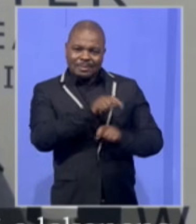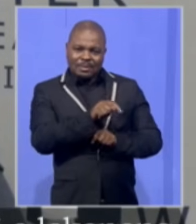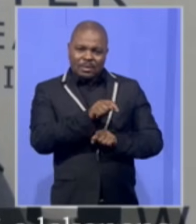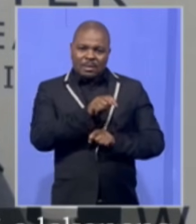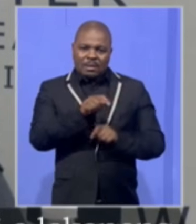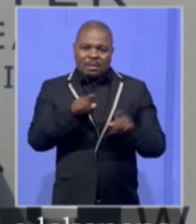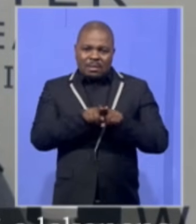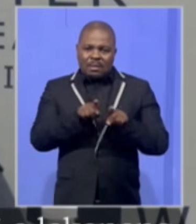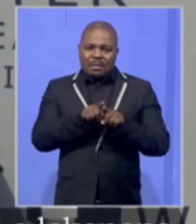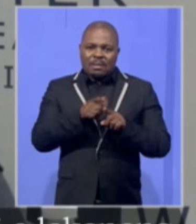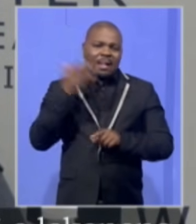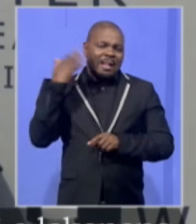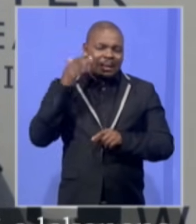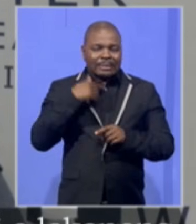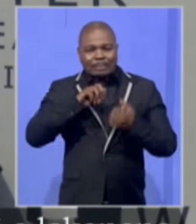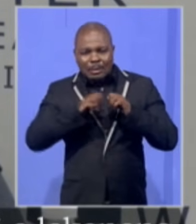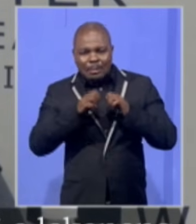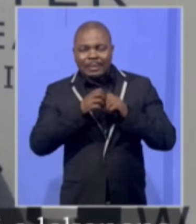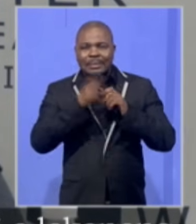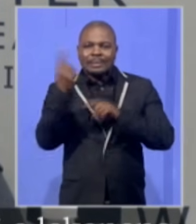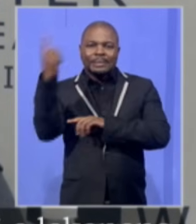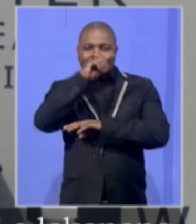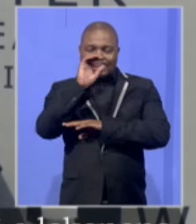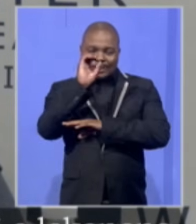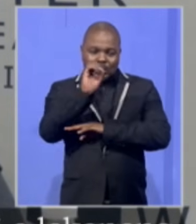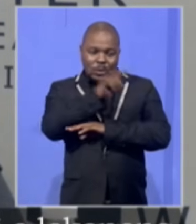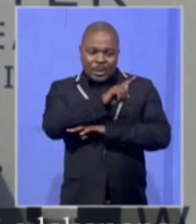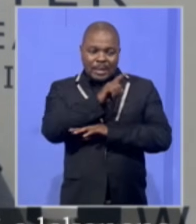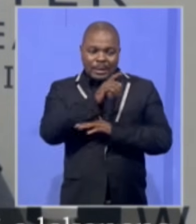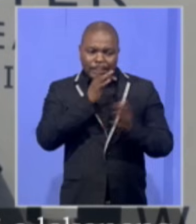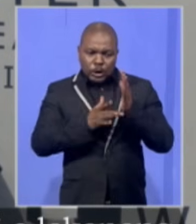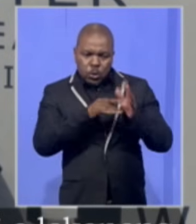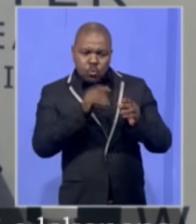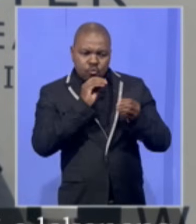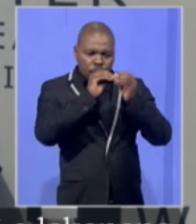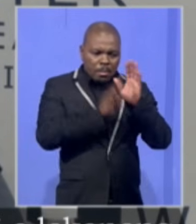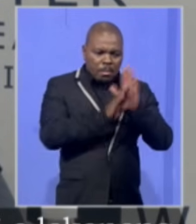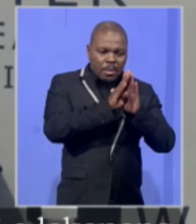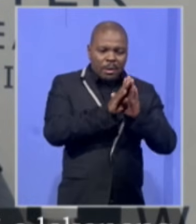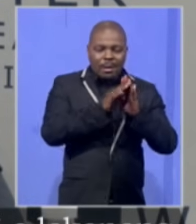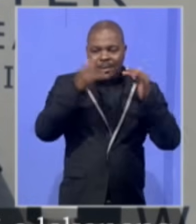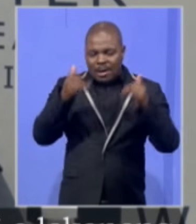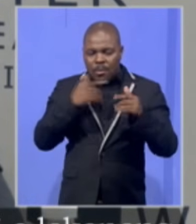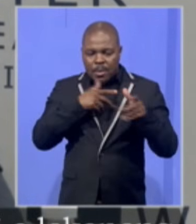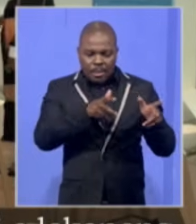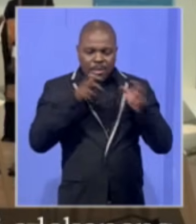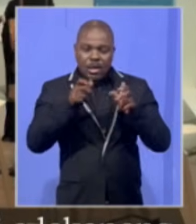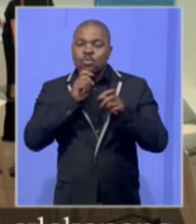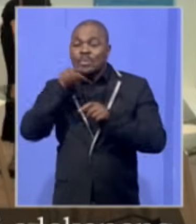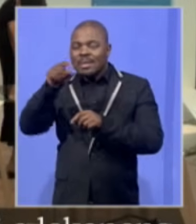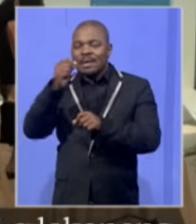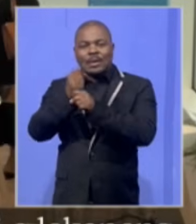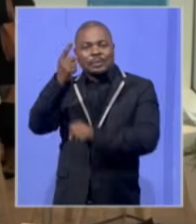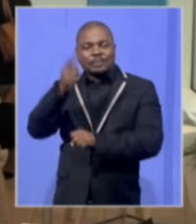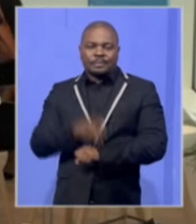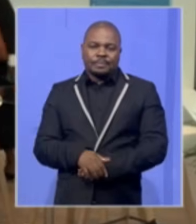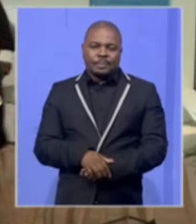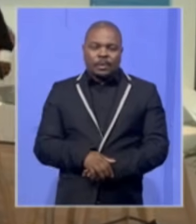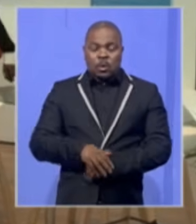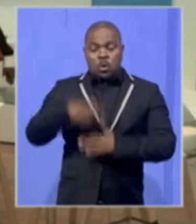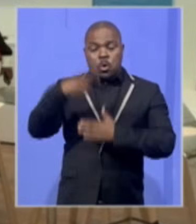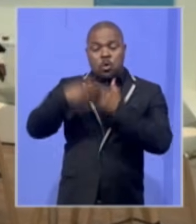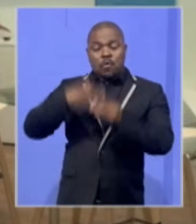instance, dealing with Day Zero, some of the technologies they are using, we are looking at City of Joburg, which is crucial. Conference e tla